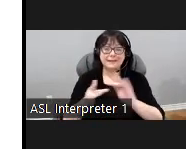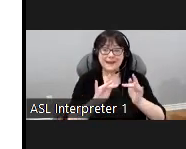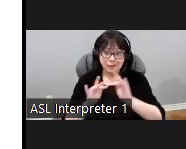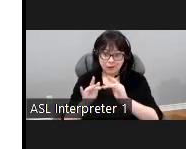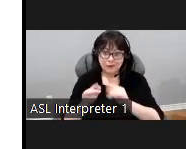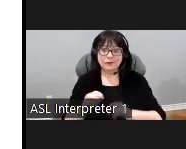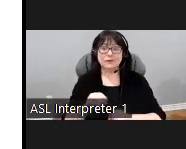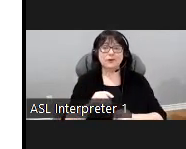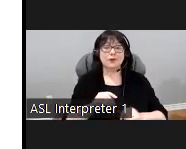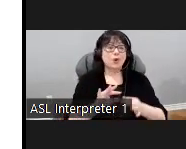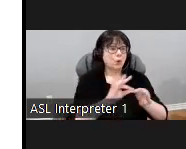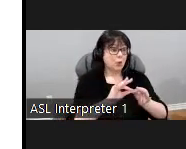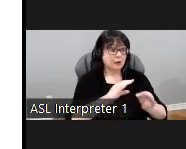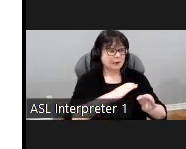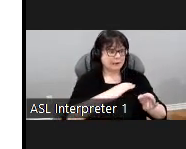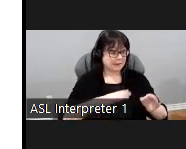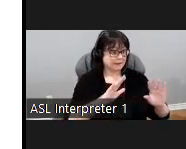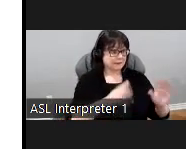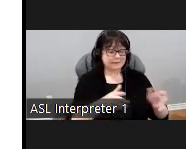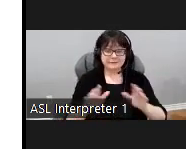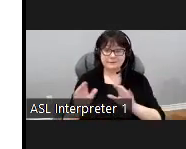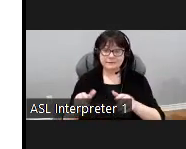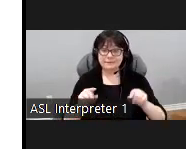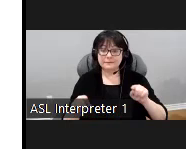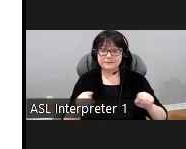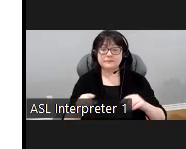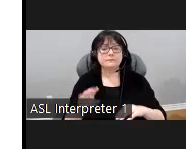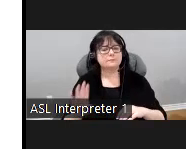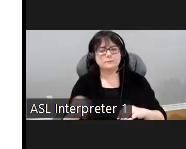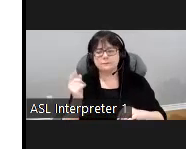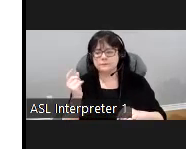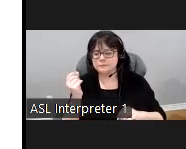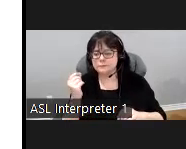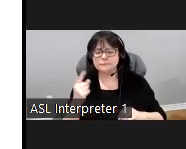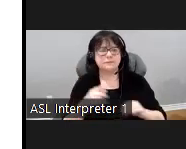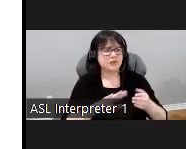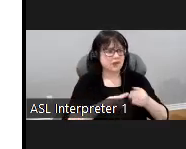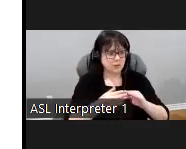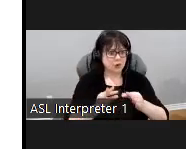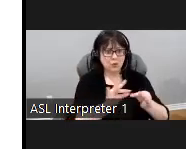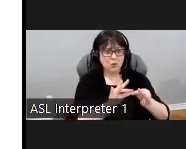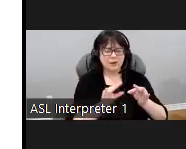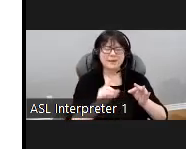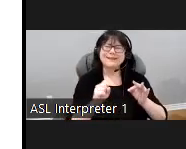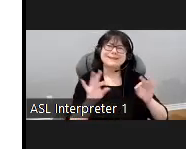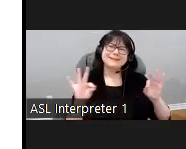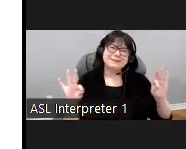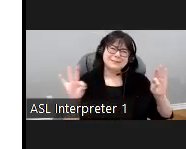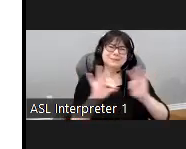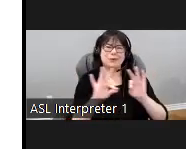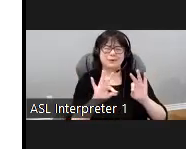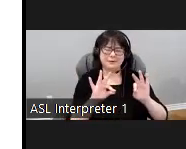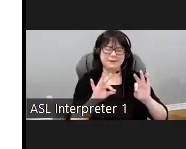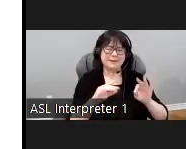The community coordination piece is fundamental to be able to move the system upstream toward